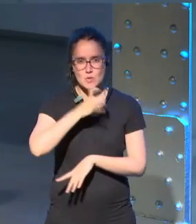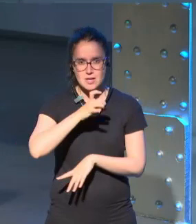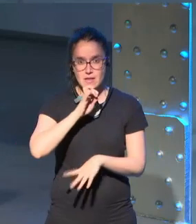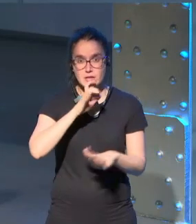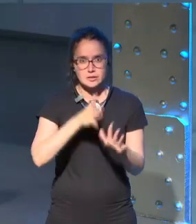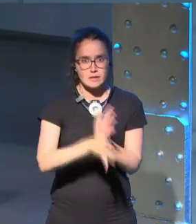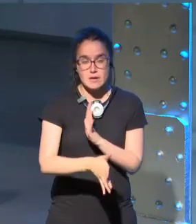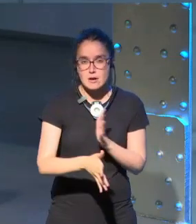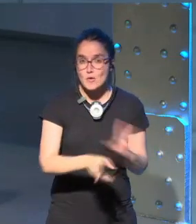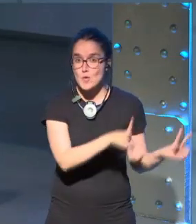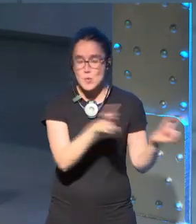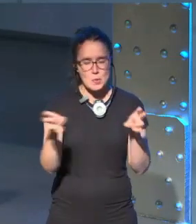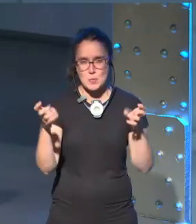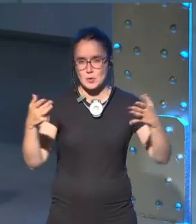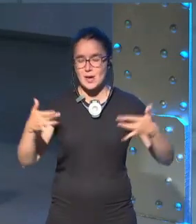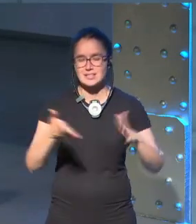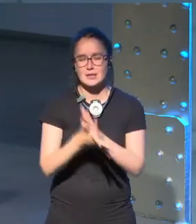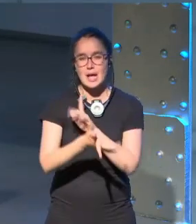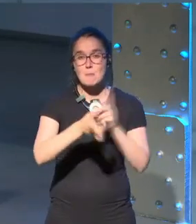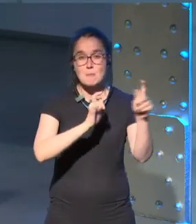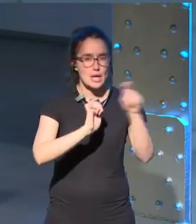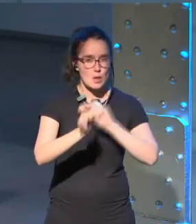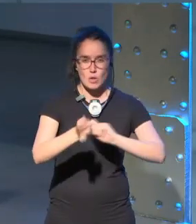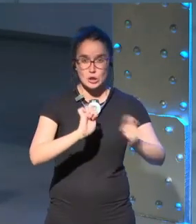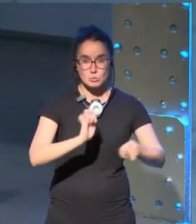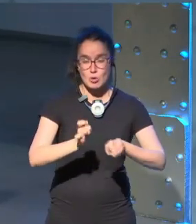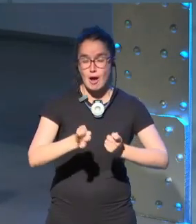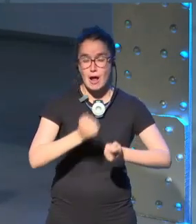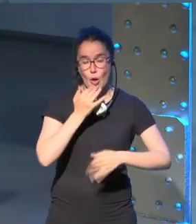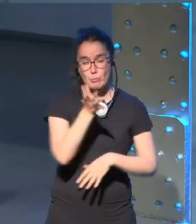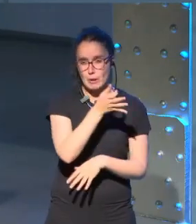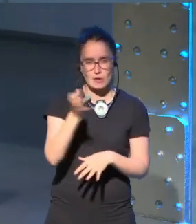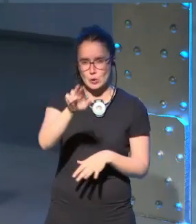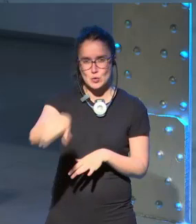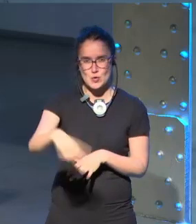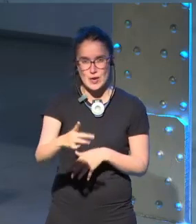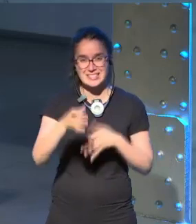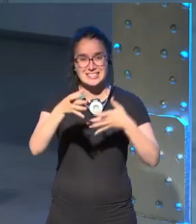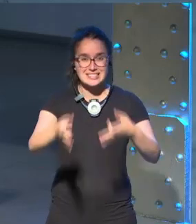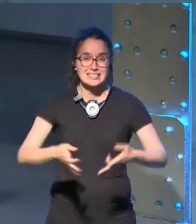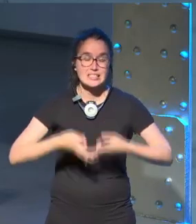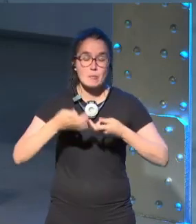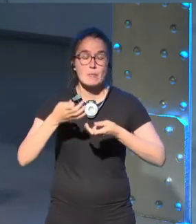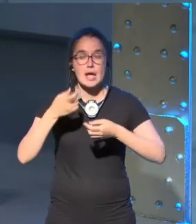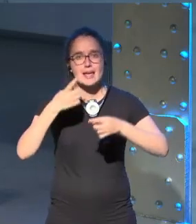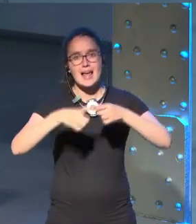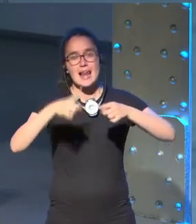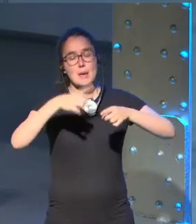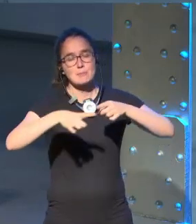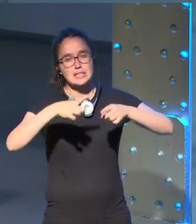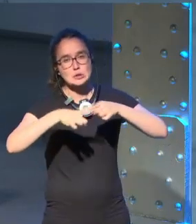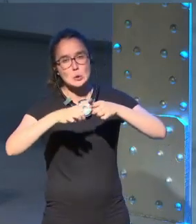I mean, journalism has never been a perfect art. There's always been some element of bias, some element,